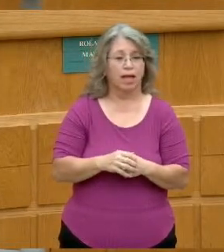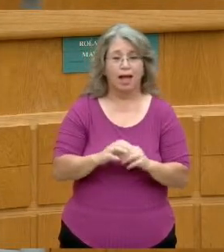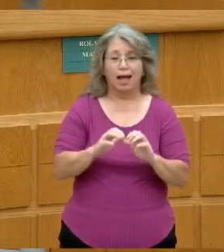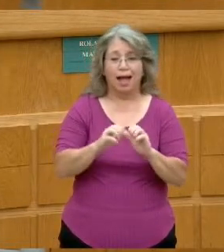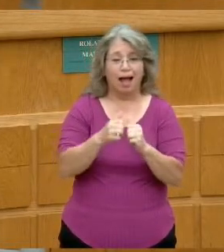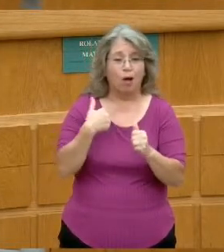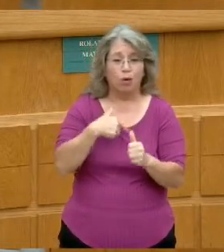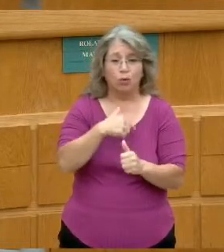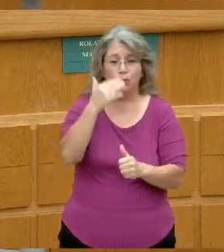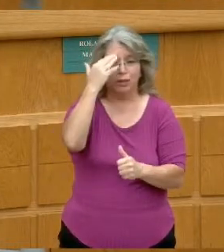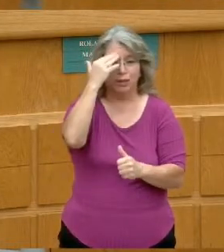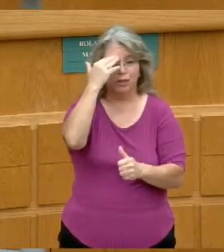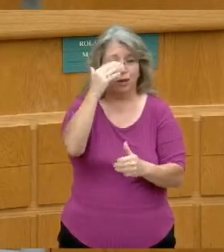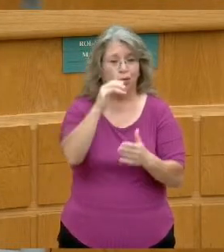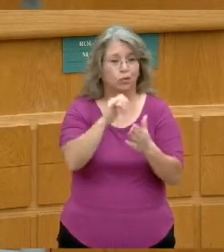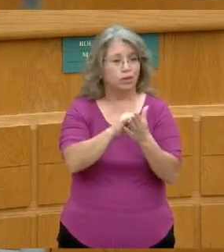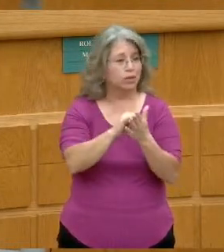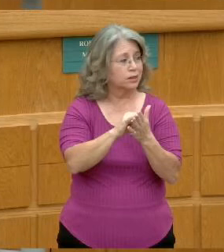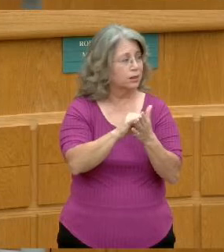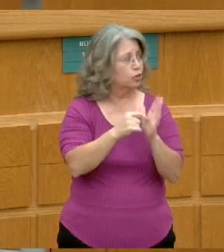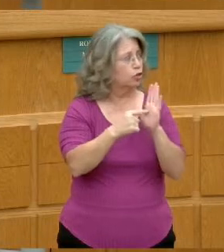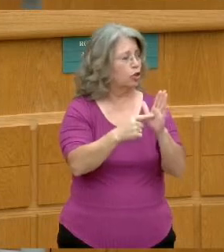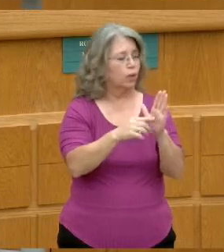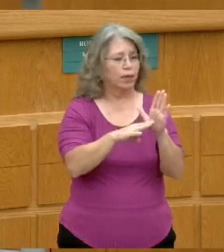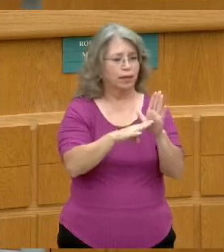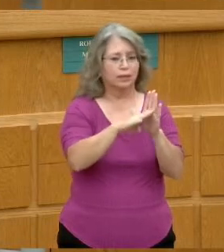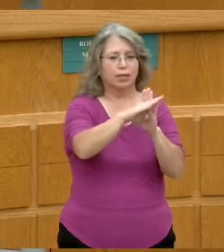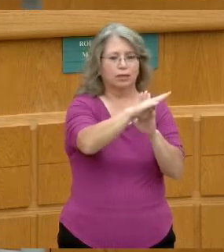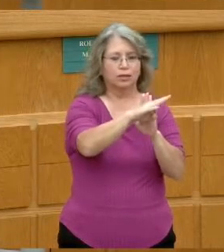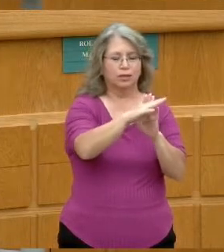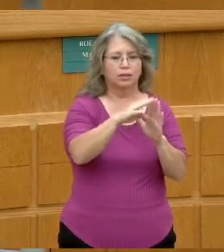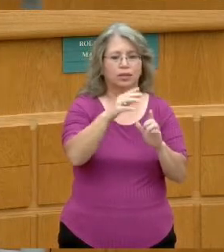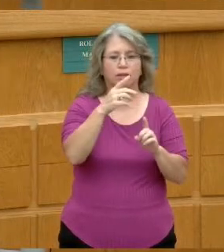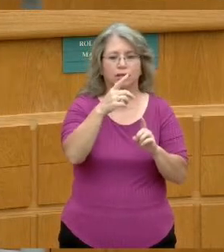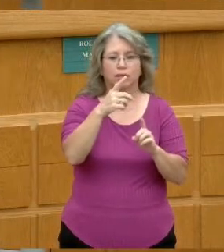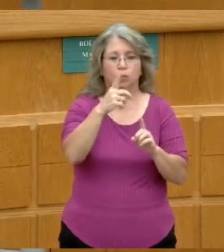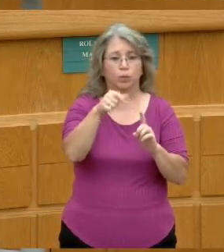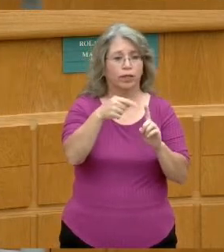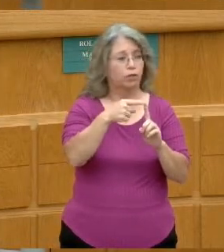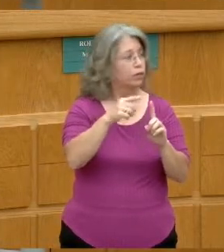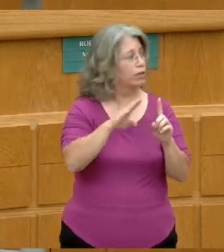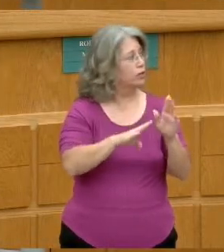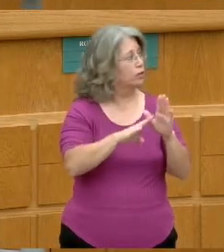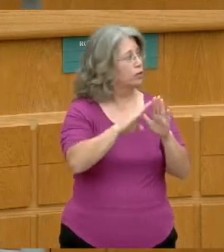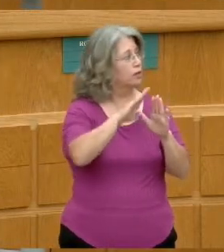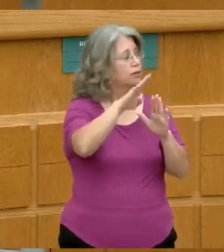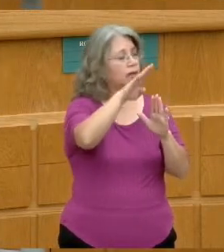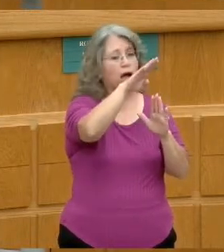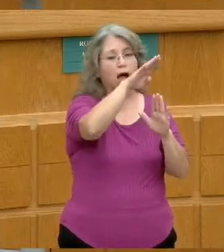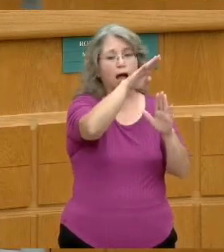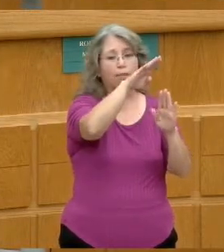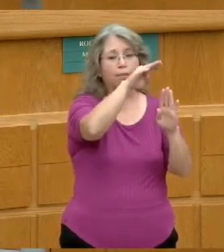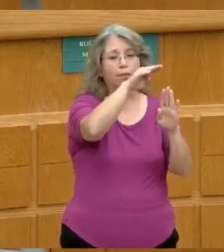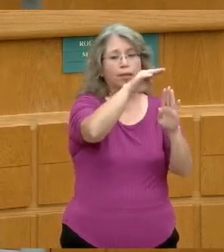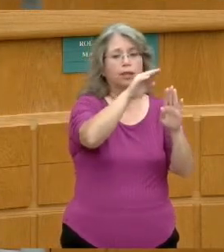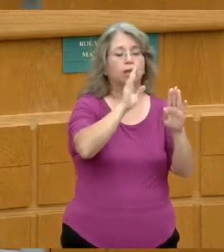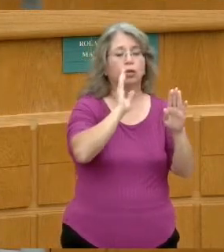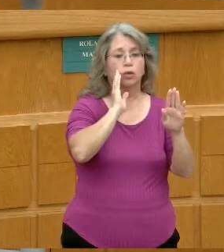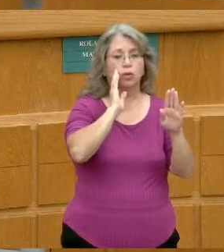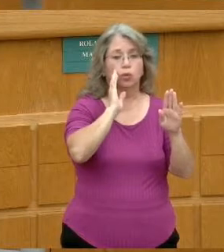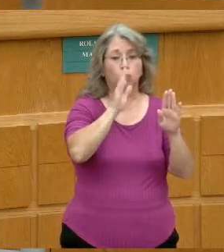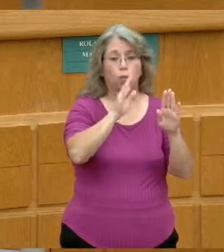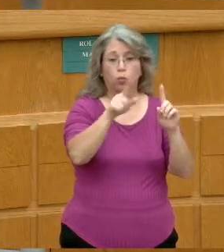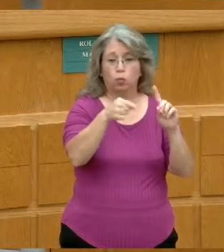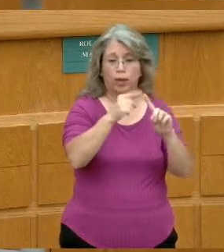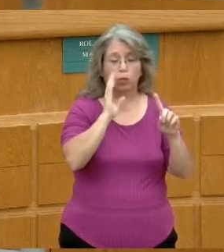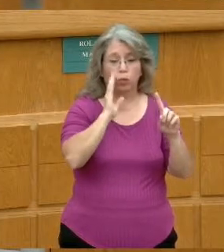that this is a sign of acceleration is that this is a cumulative curve. When we get to the top of the mountain, we level off and we stay at the same